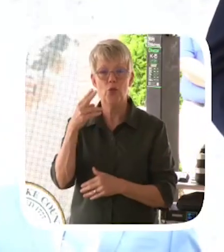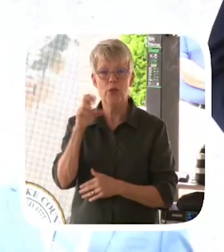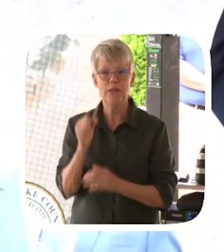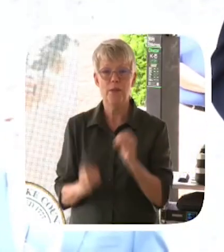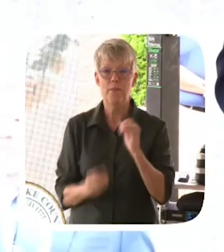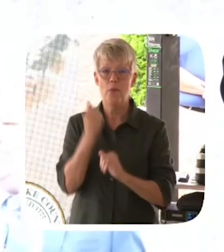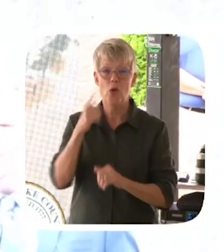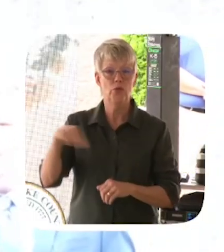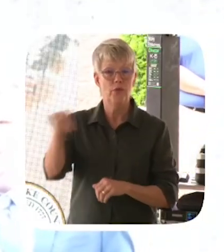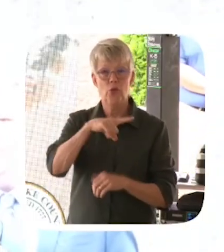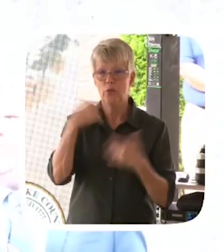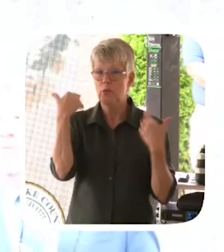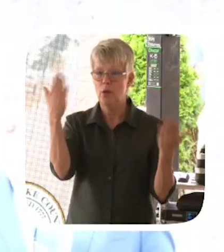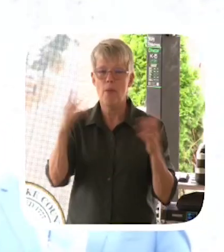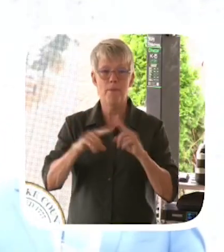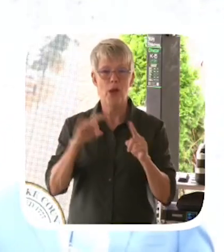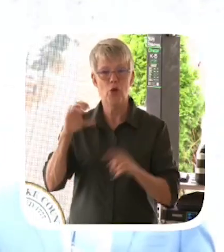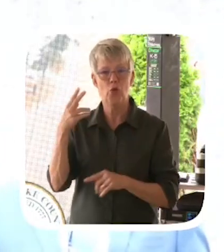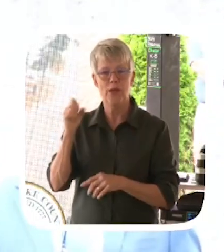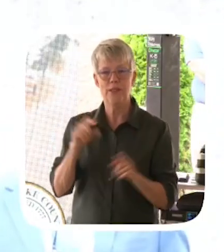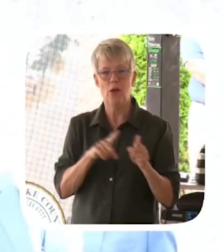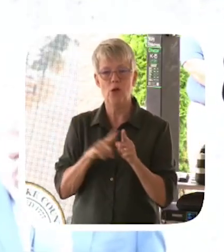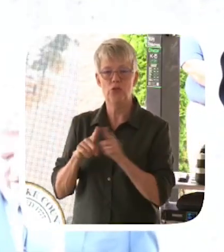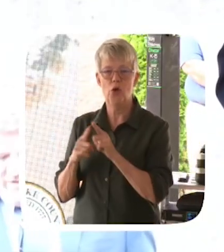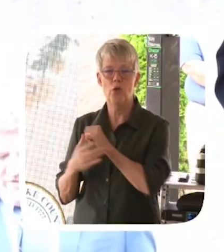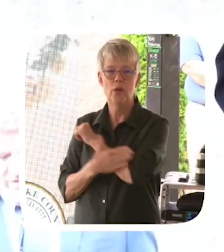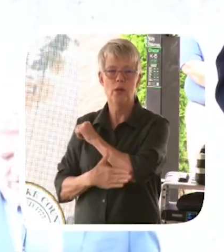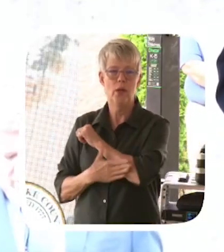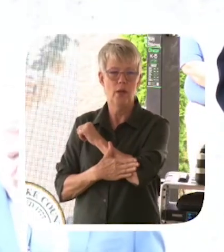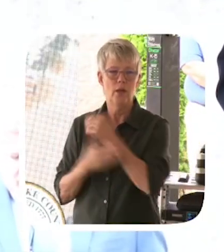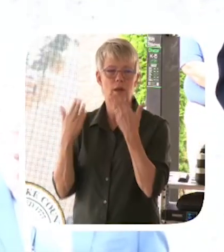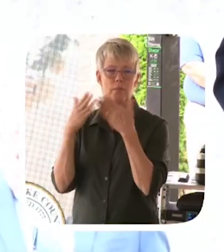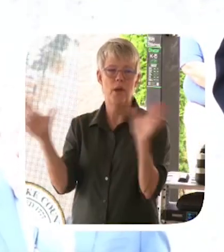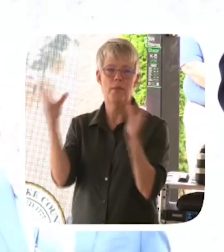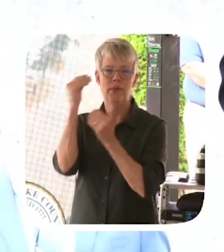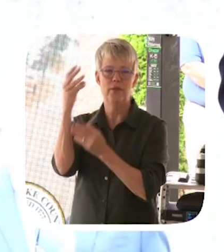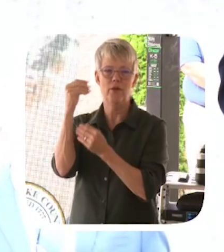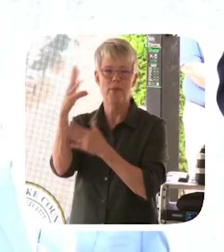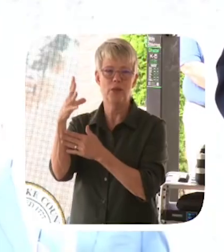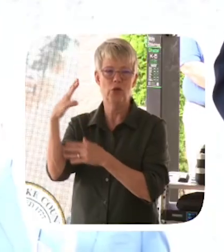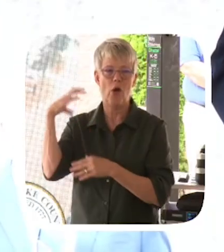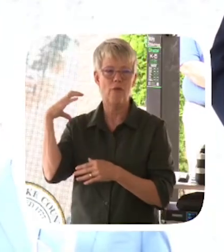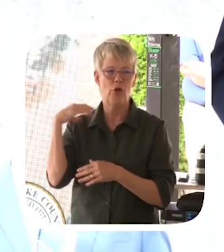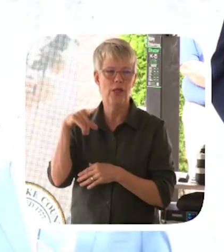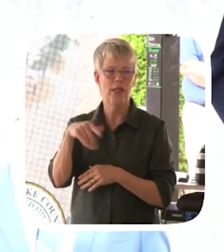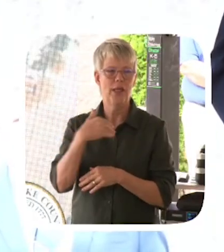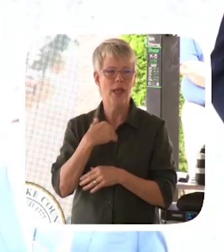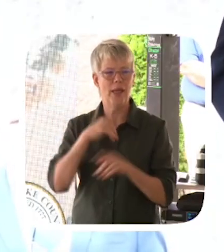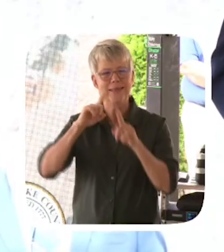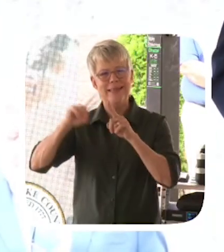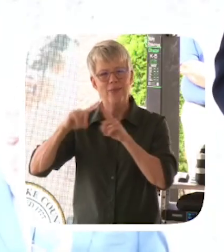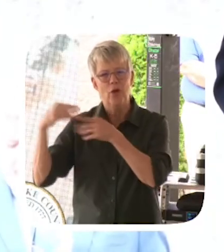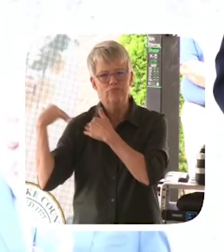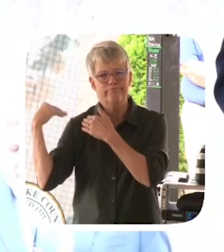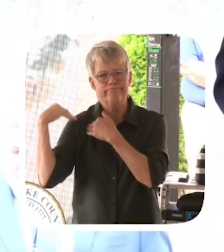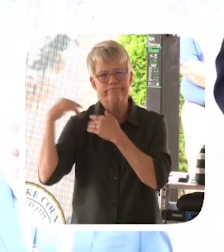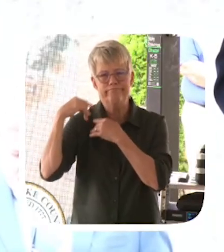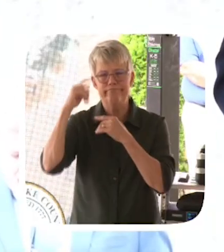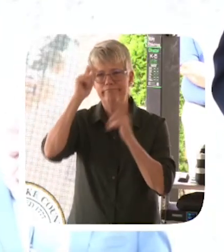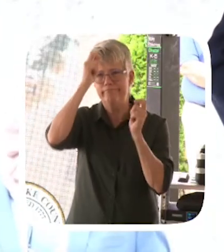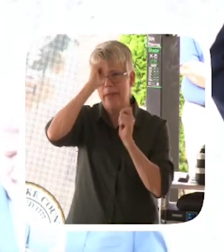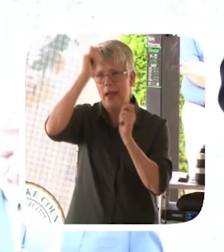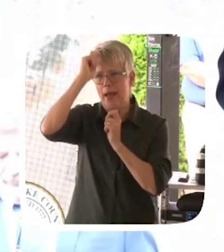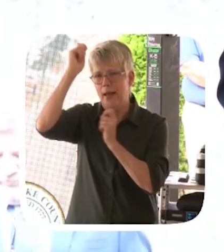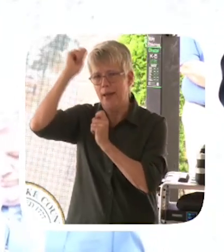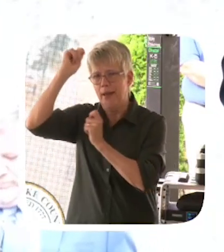may not know, but Chris is also our county's public information officer. He spends, he wears a lot of different hats. And, the county is